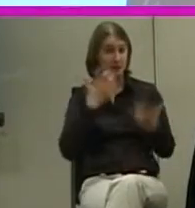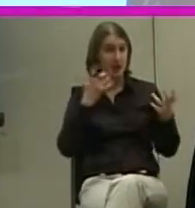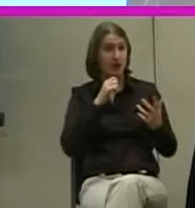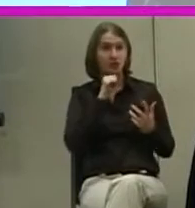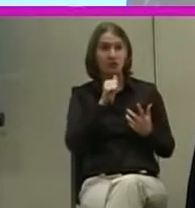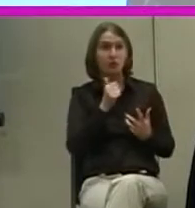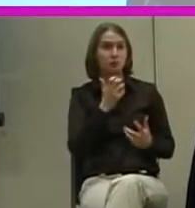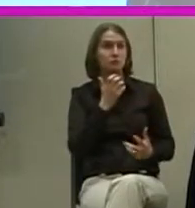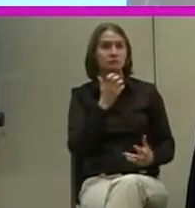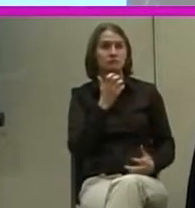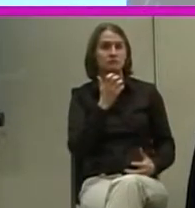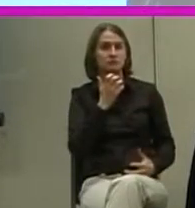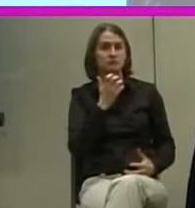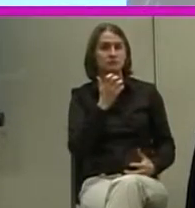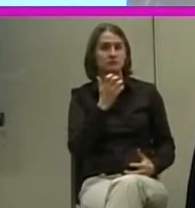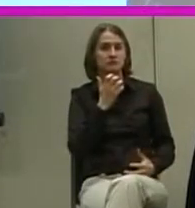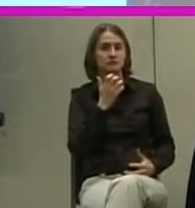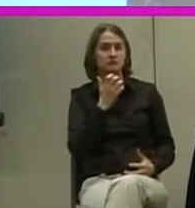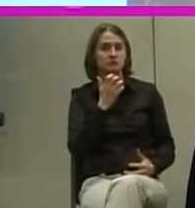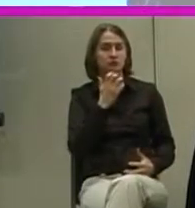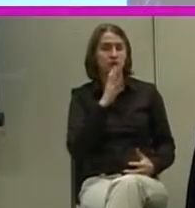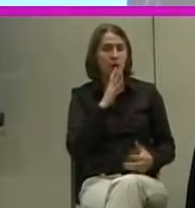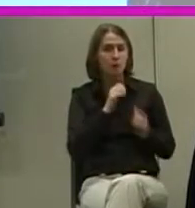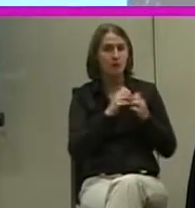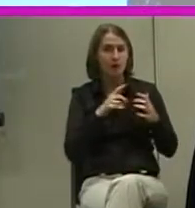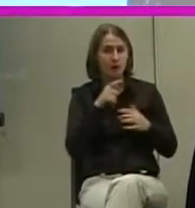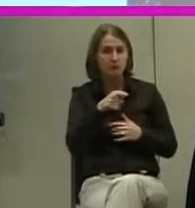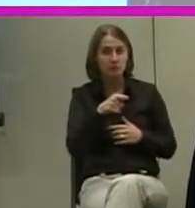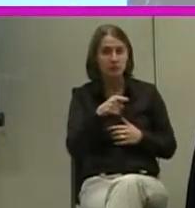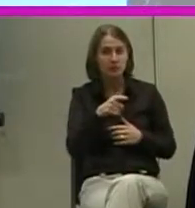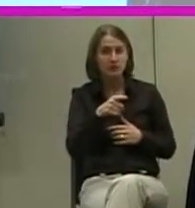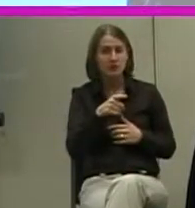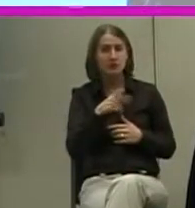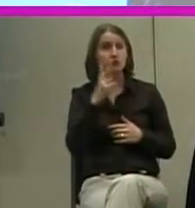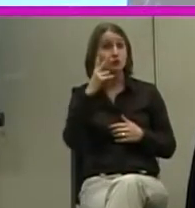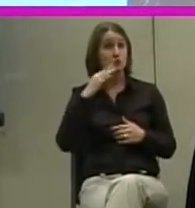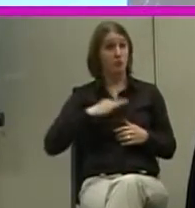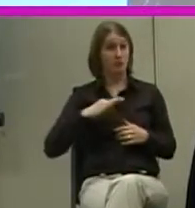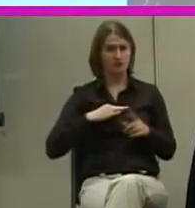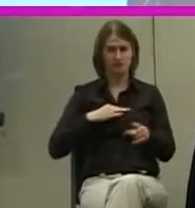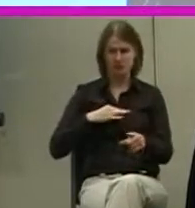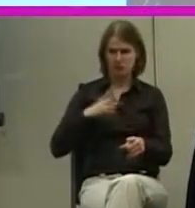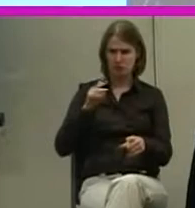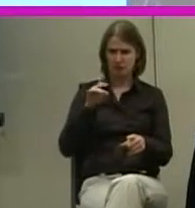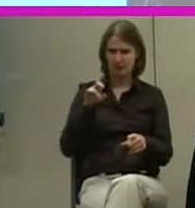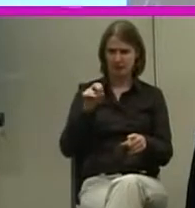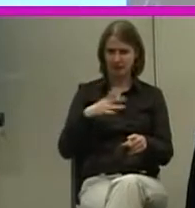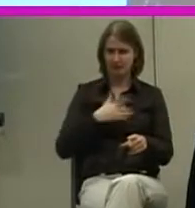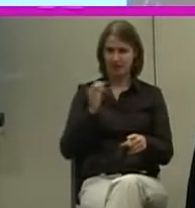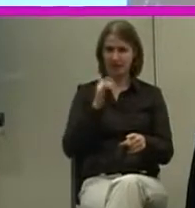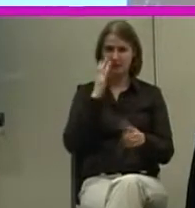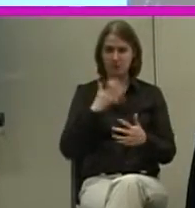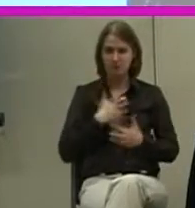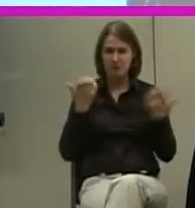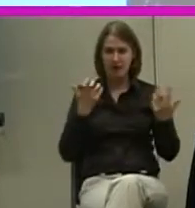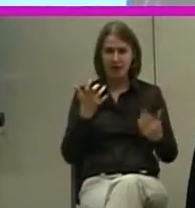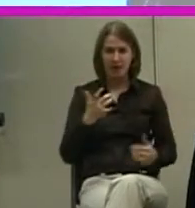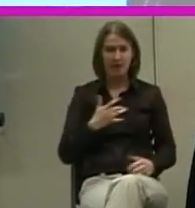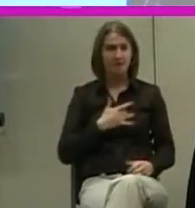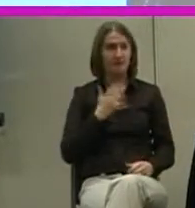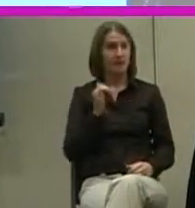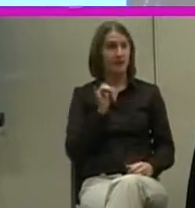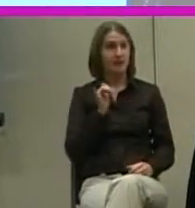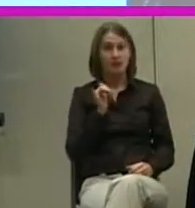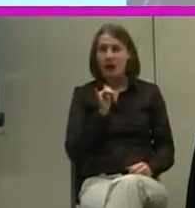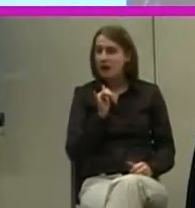out, I don't know, 2 points. Brandon, what does it feel like when you're mad? I feel like when